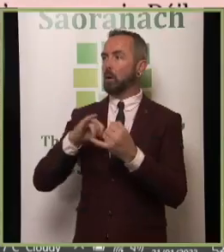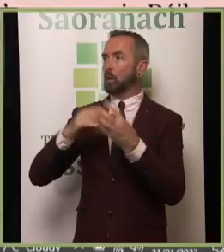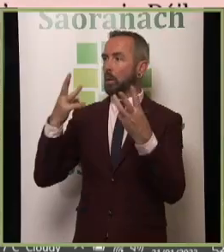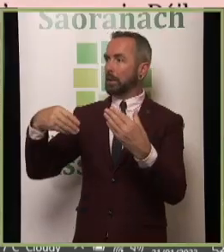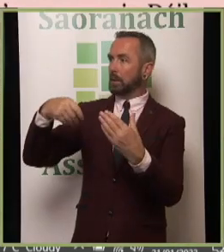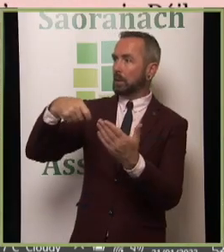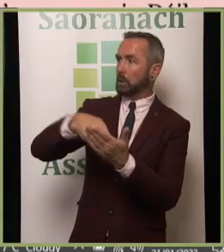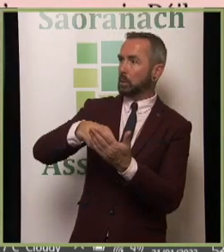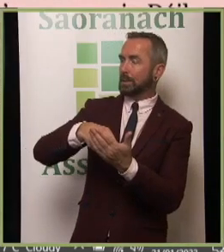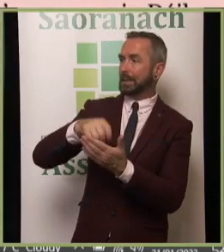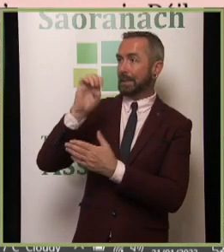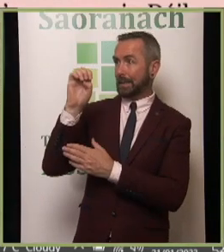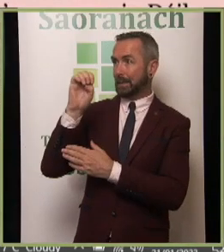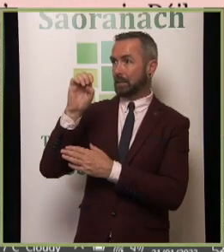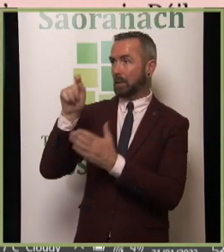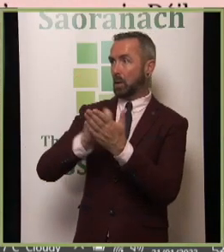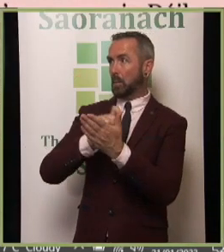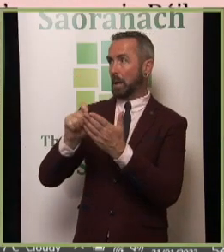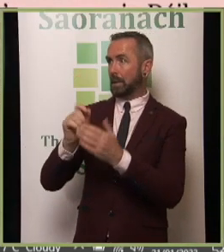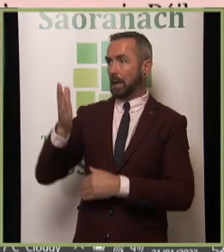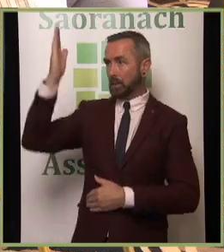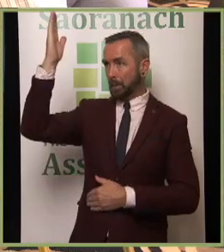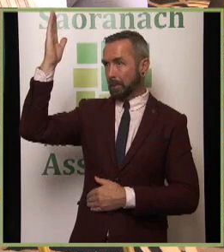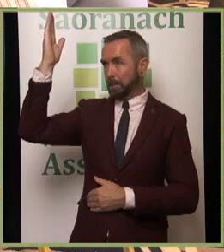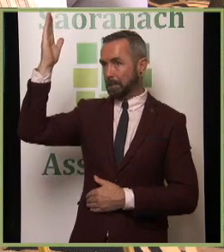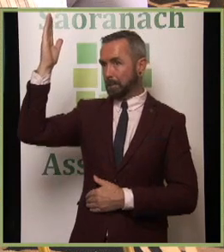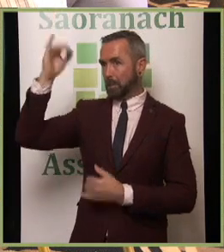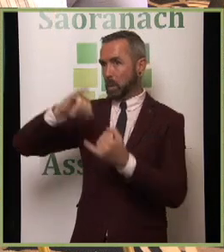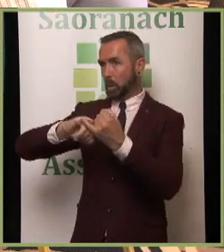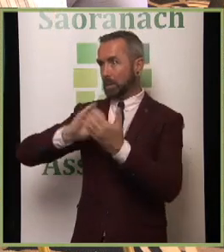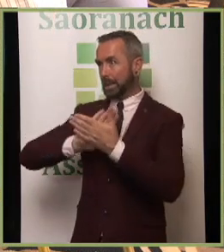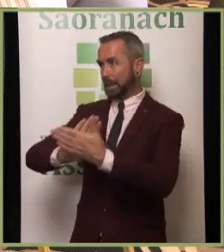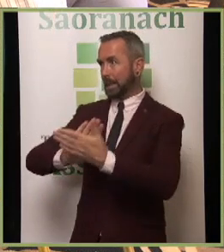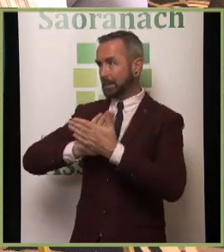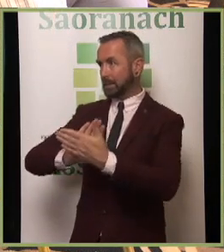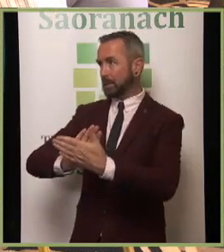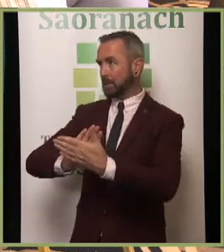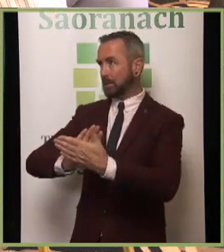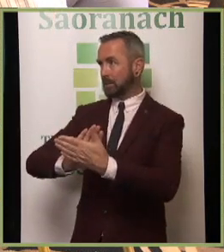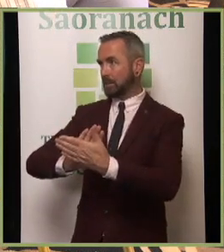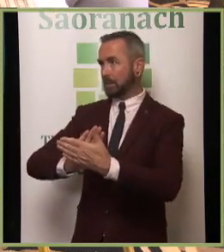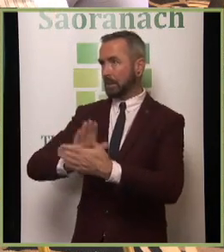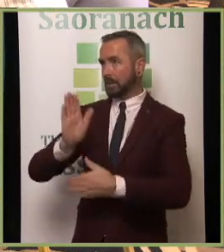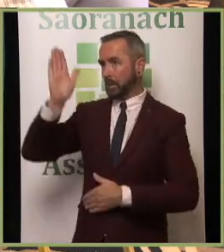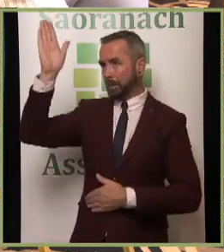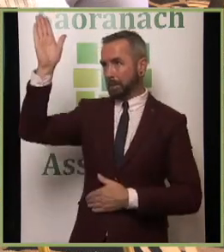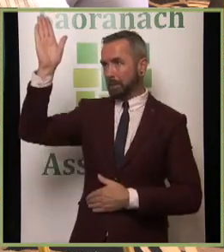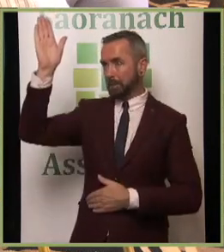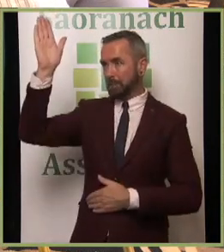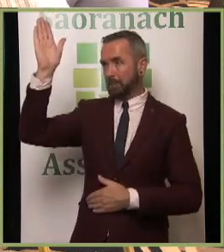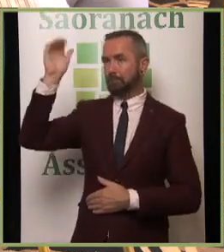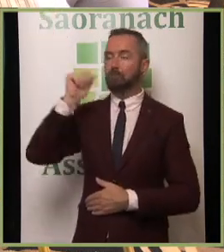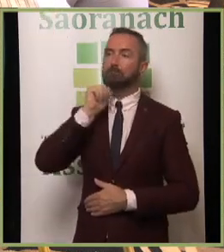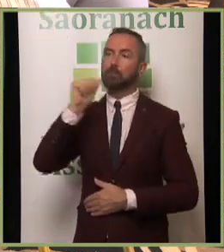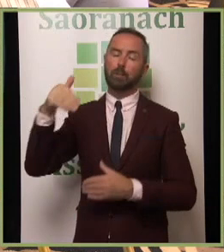including E on the ballot, please raise your hand. And all those in favour of not including E, please raise your hand. Okay,